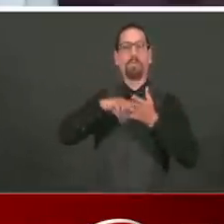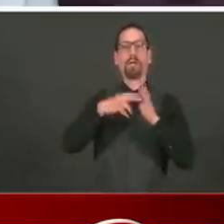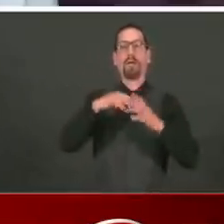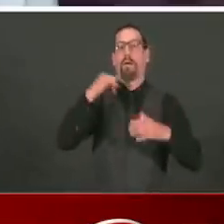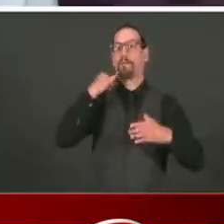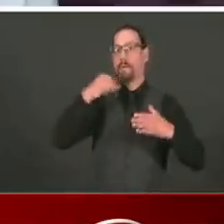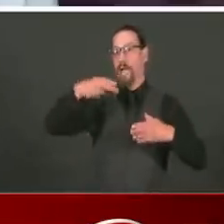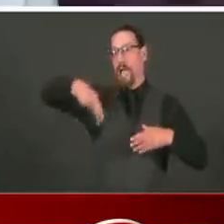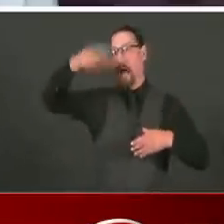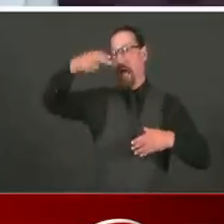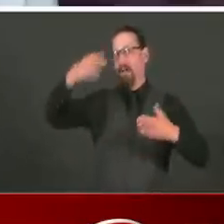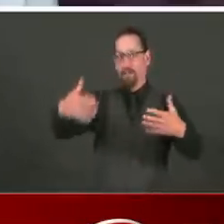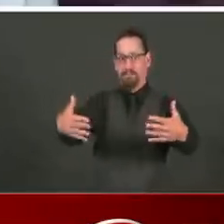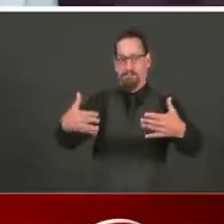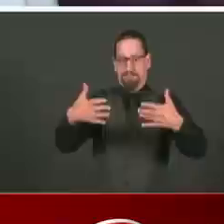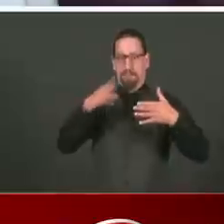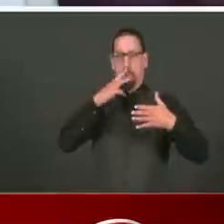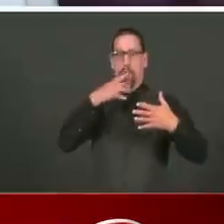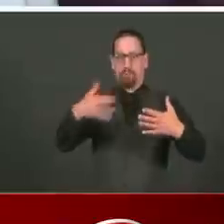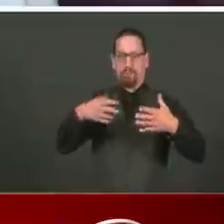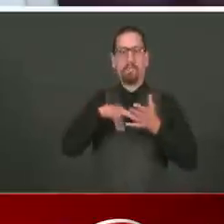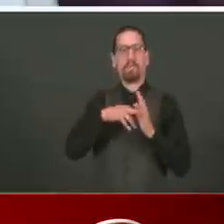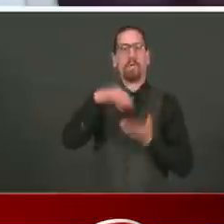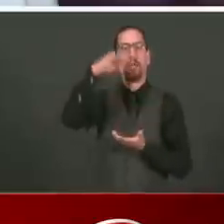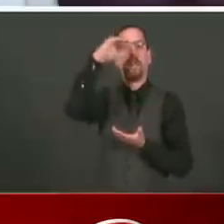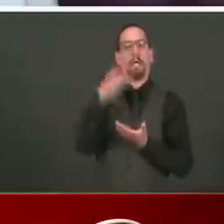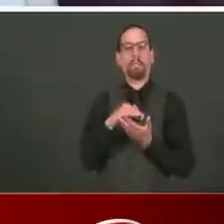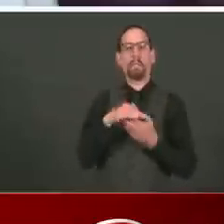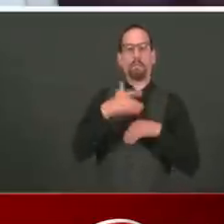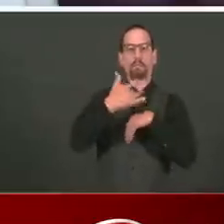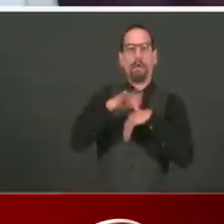COVID situation, we can't do that.